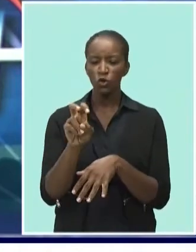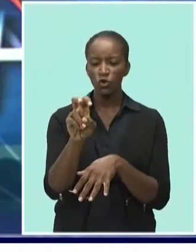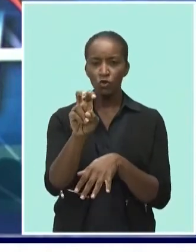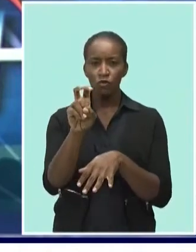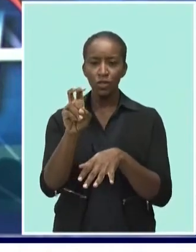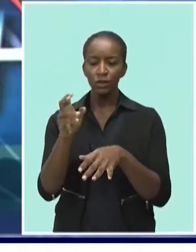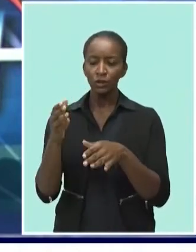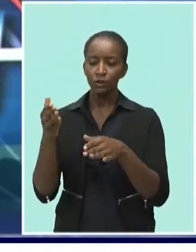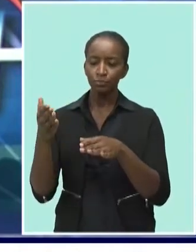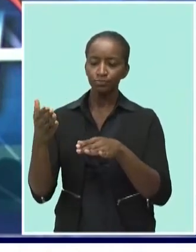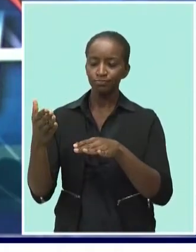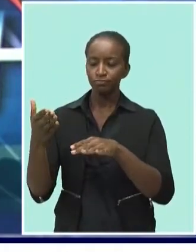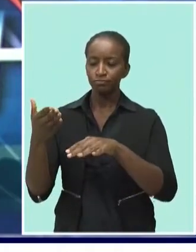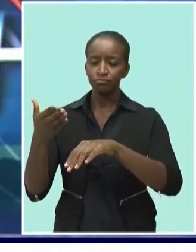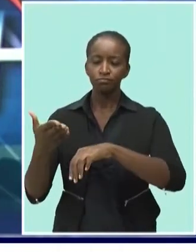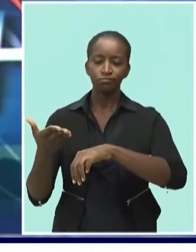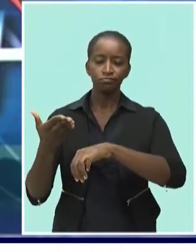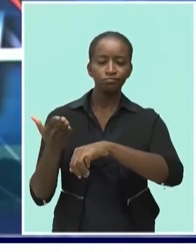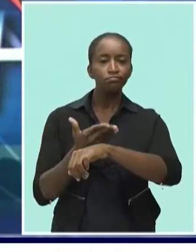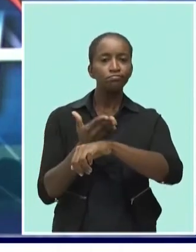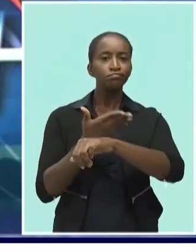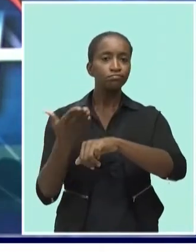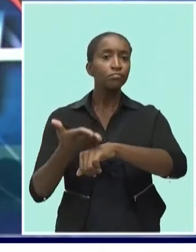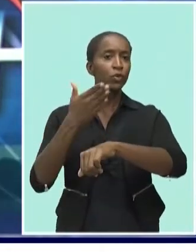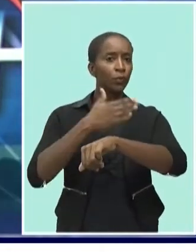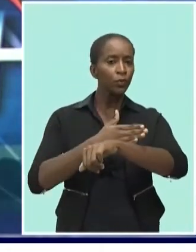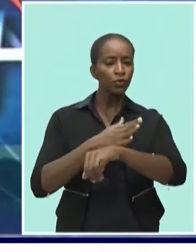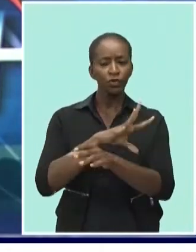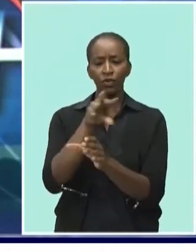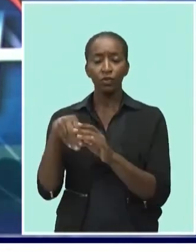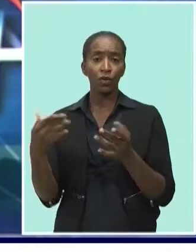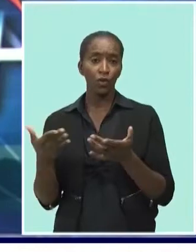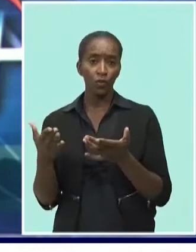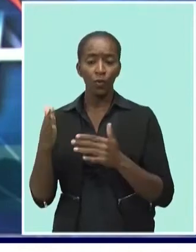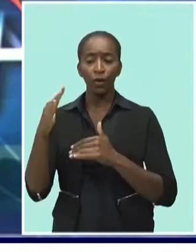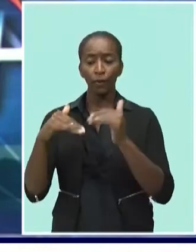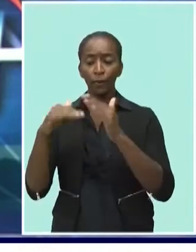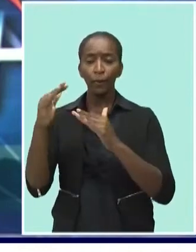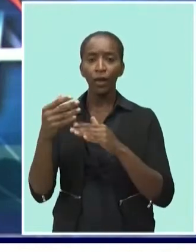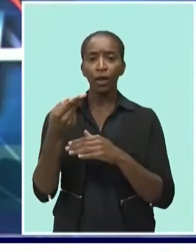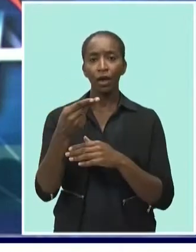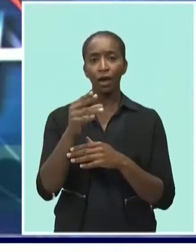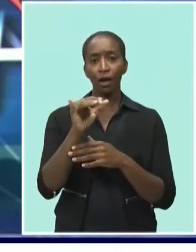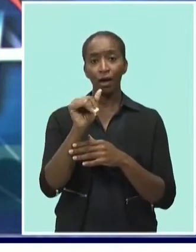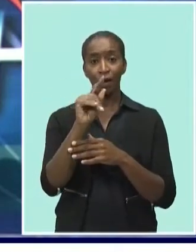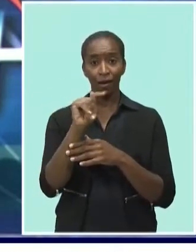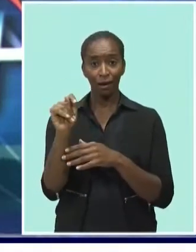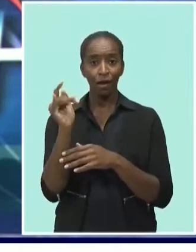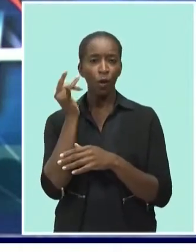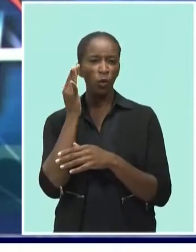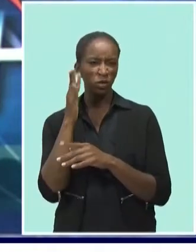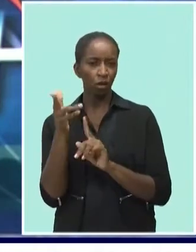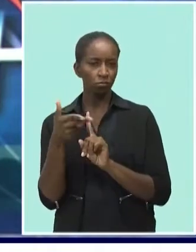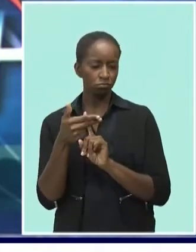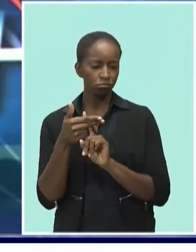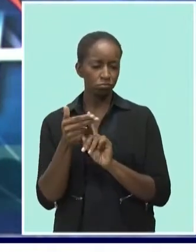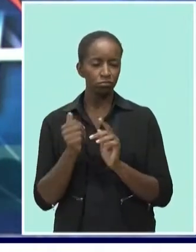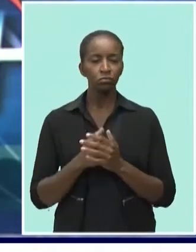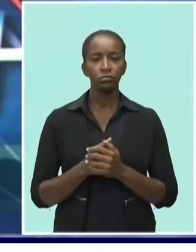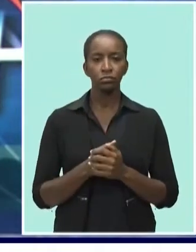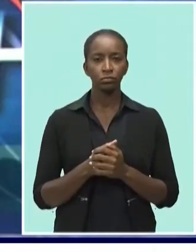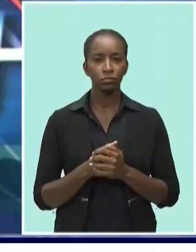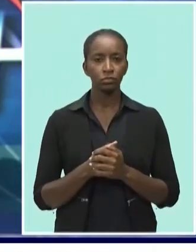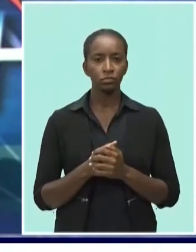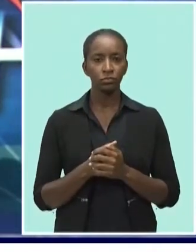the construction of the Hyatt Hotel. Minister Payne says investment in the area is a critical component of the island's economic